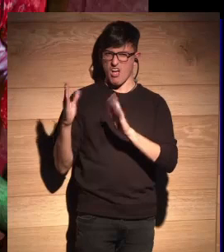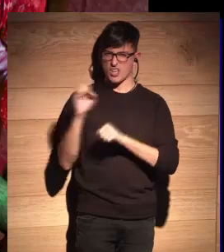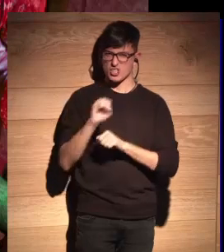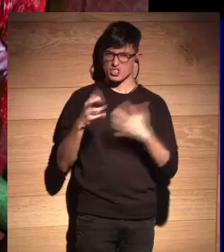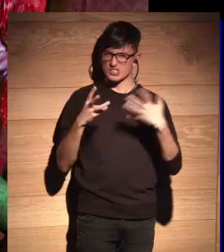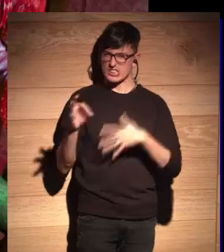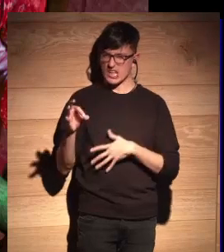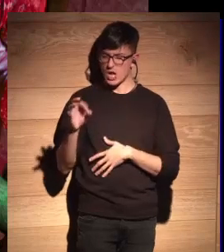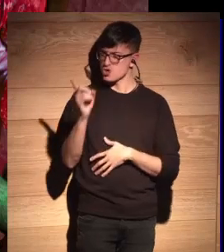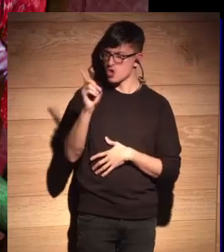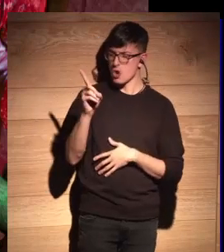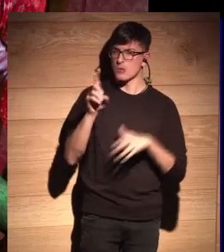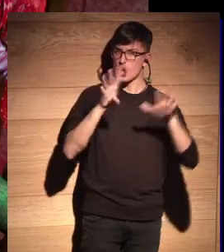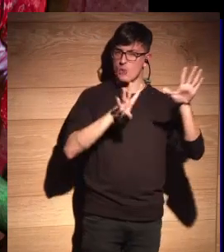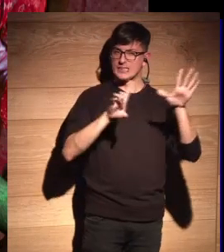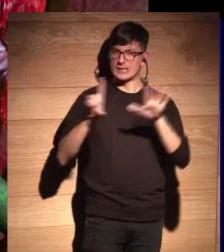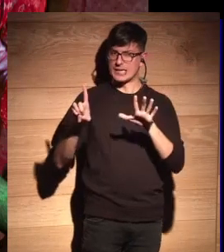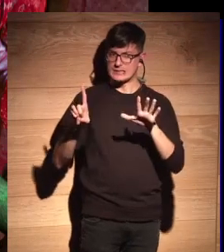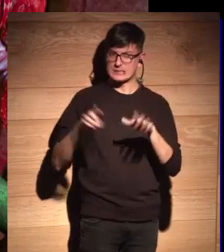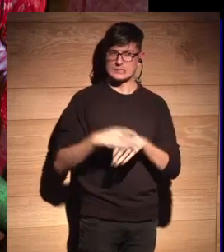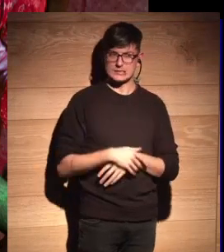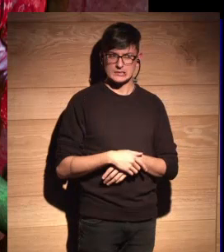1996. Yeah, Calcutta. Okay, this is the very